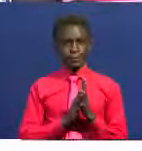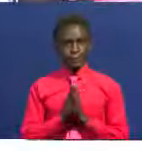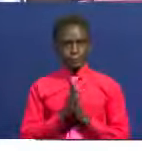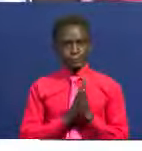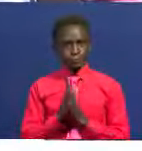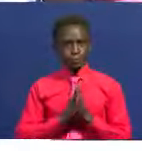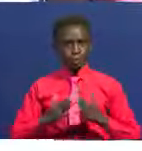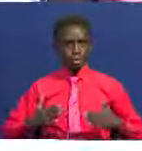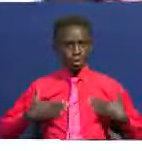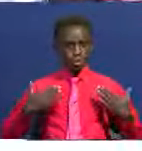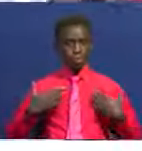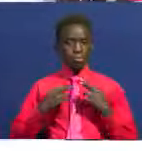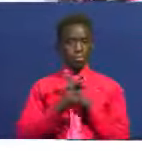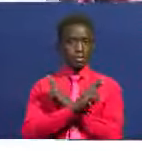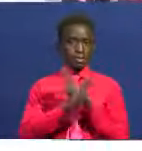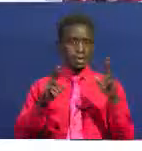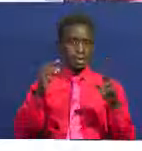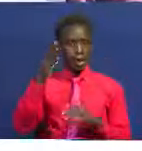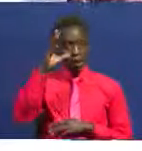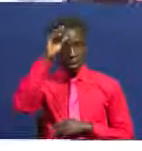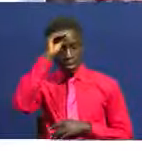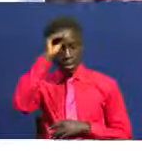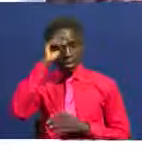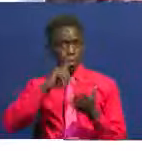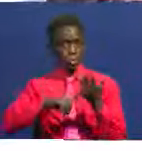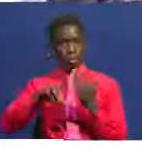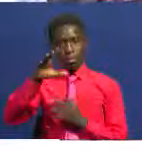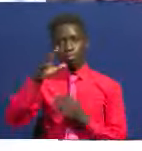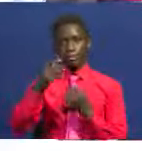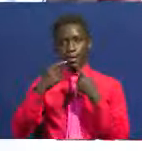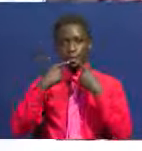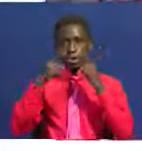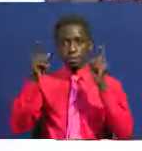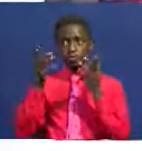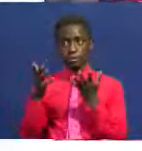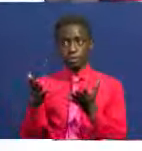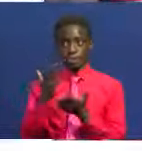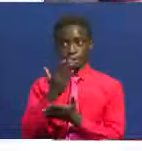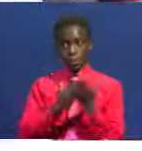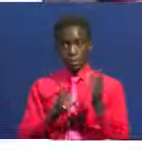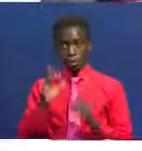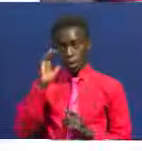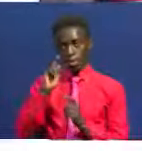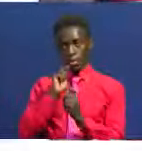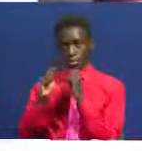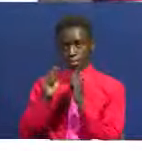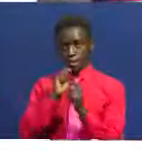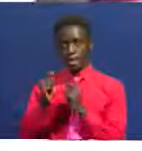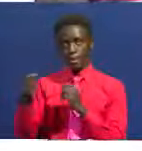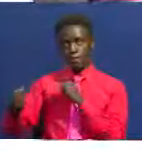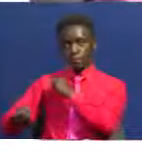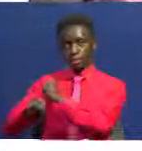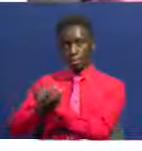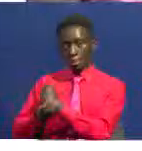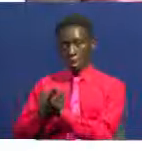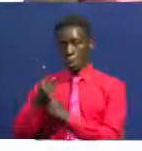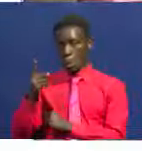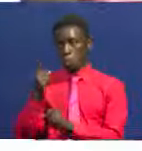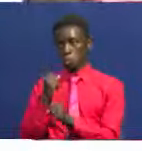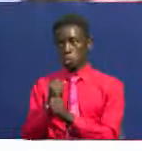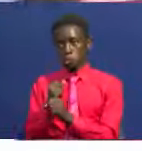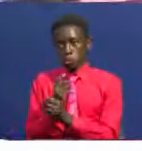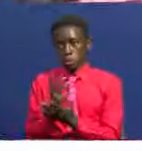happening out here, and we'll be able to talk to some of them to tell us what they're doing here. And without any further ado,